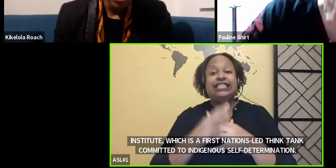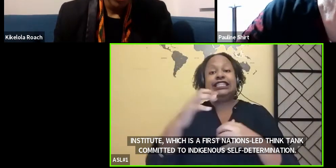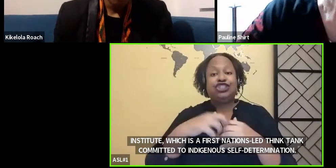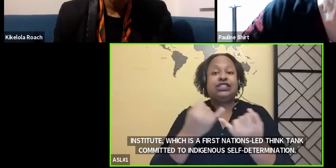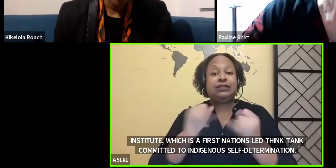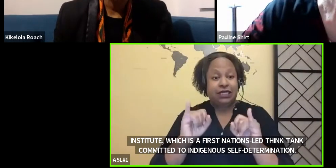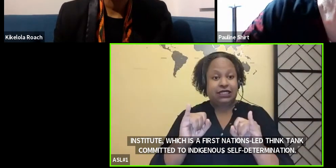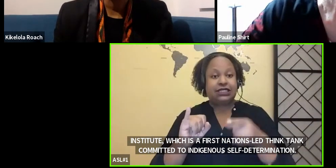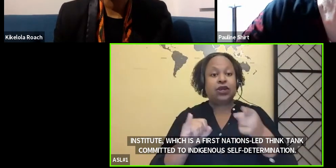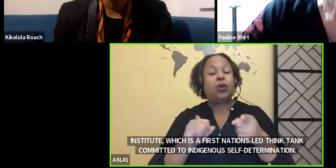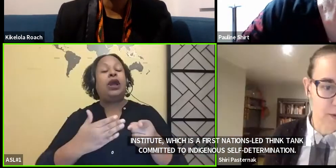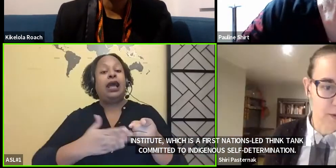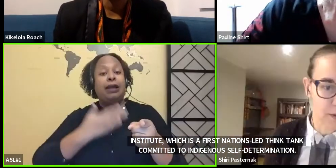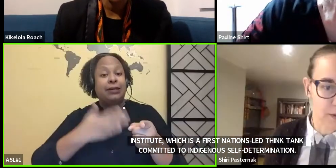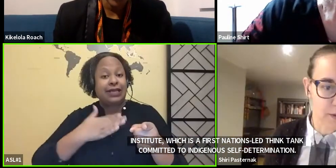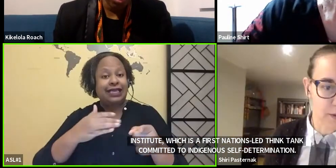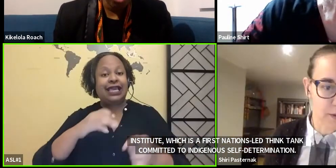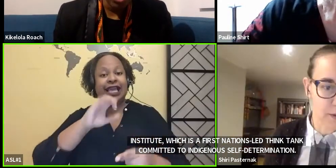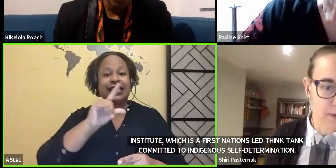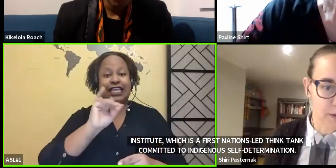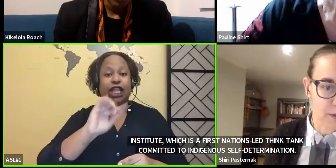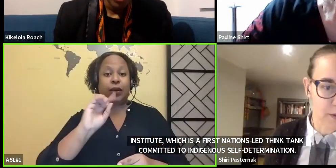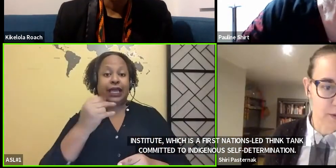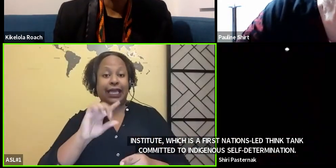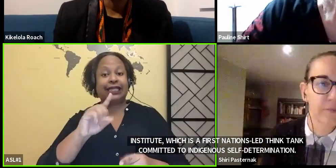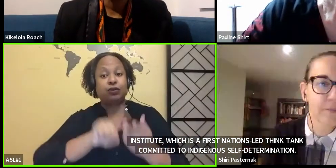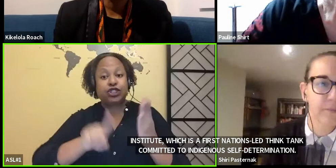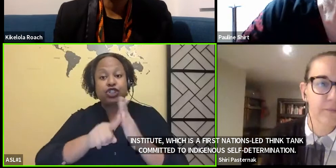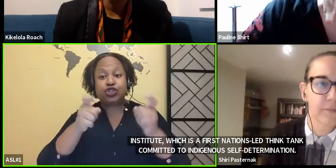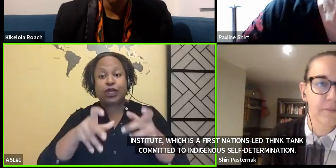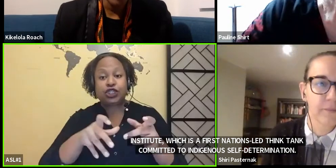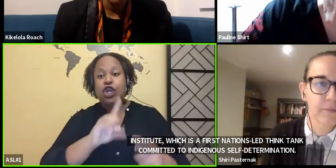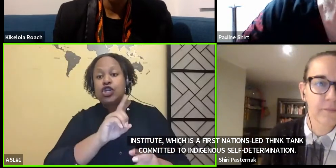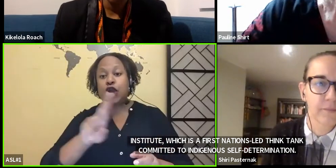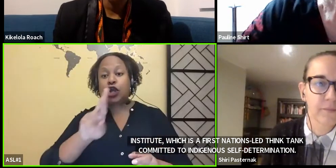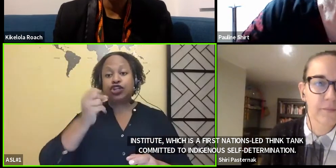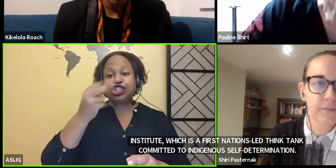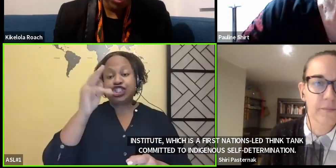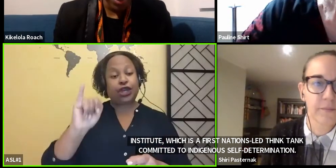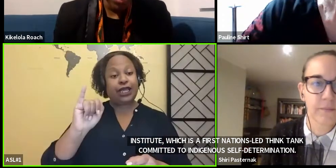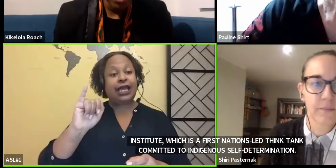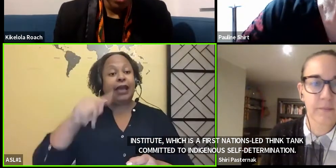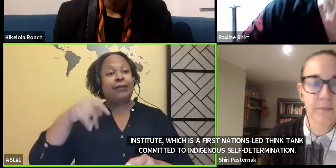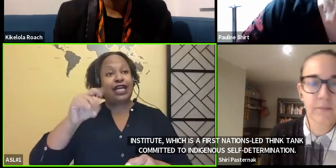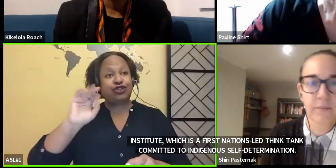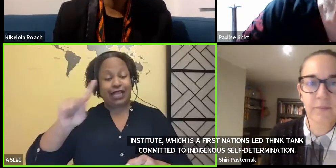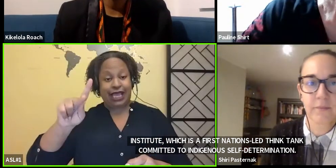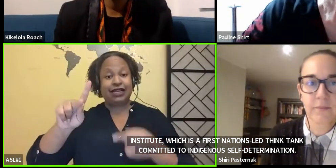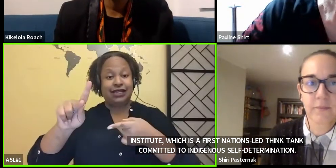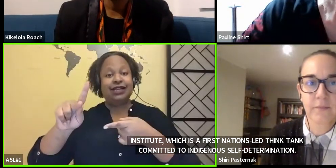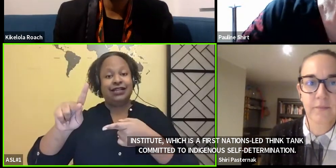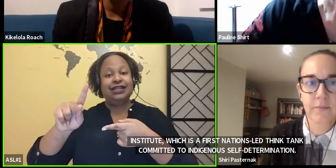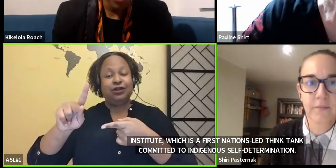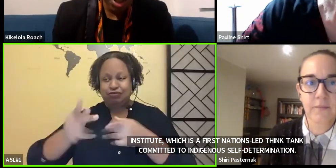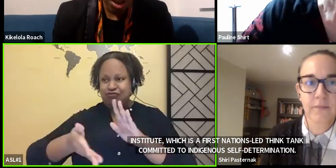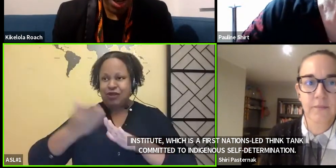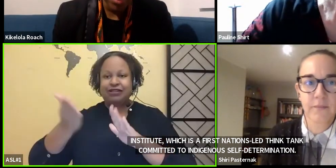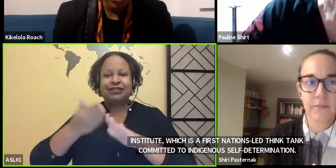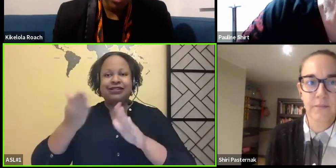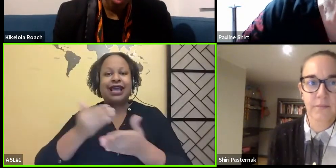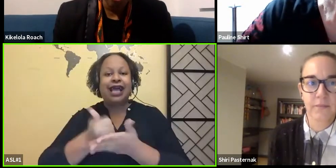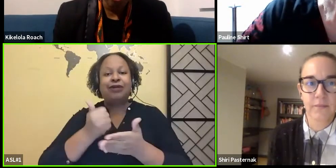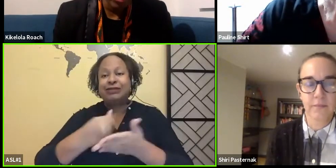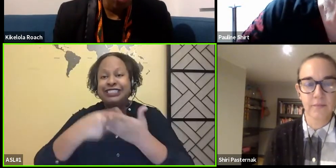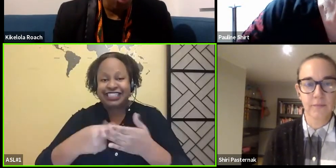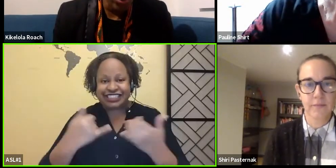Pasternak, moderates this evening's dialogue. You can read her full bio on our website, But just know that Shiri Pasternak